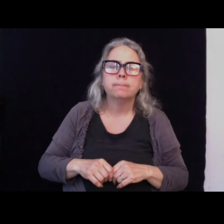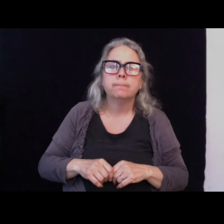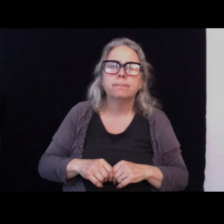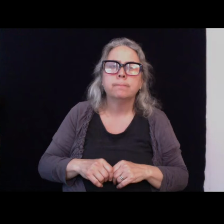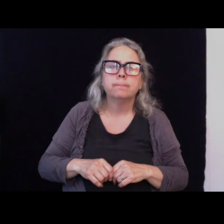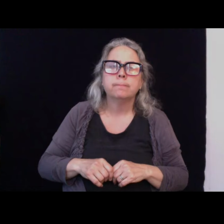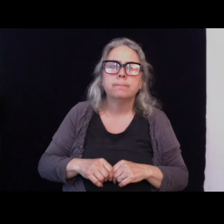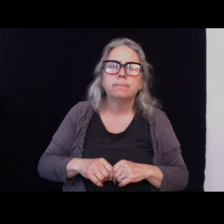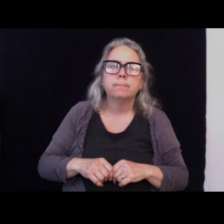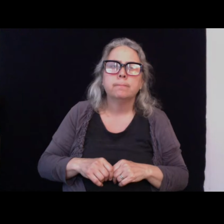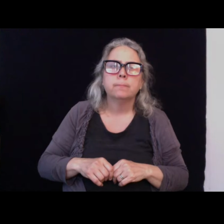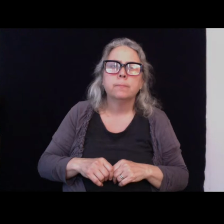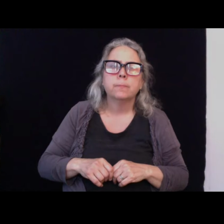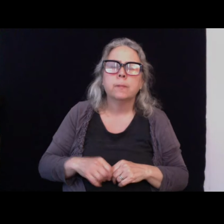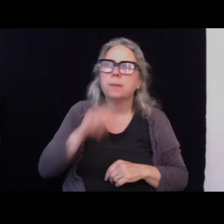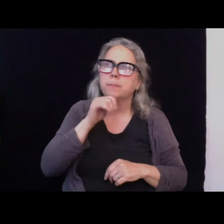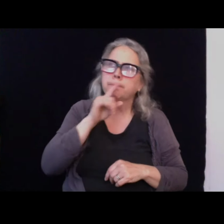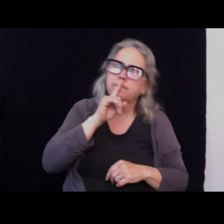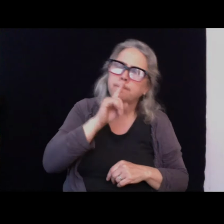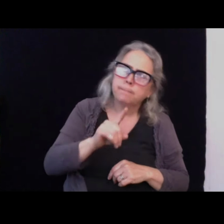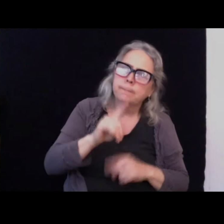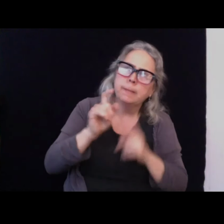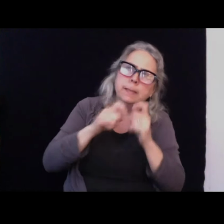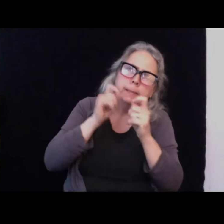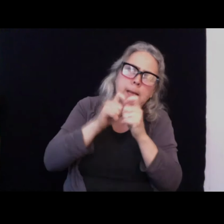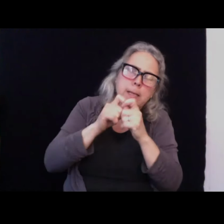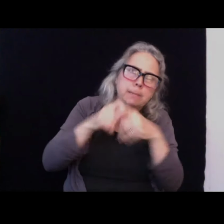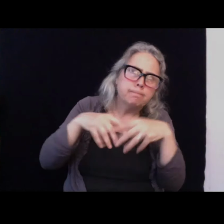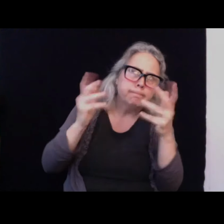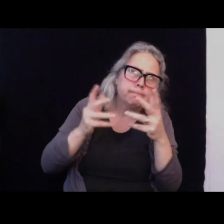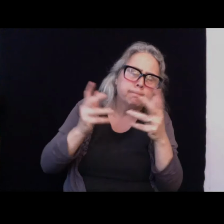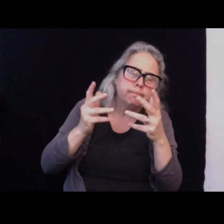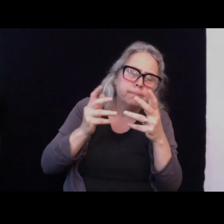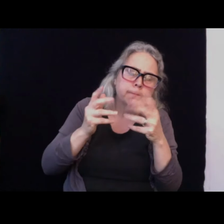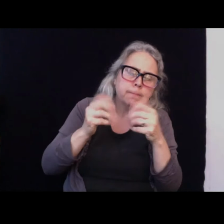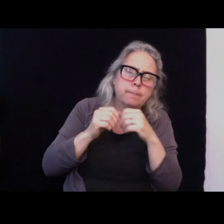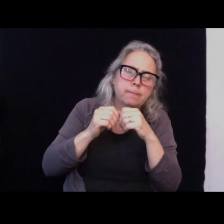So I'm not quite sure exactly